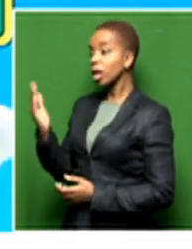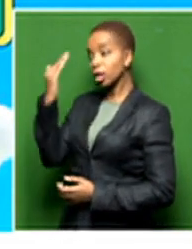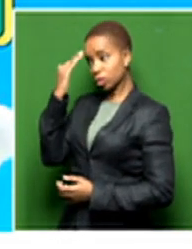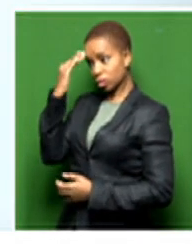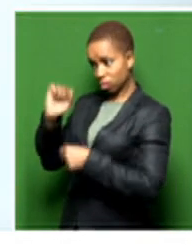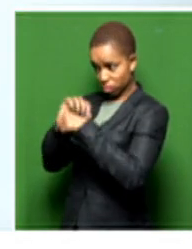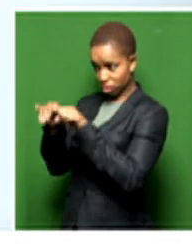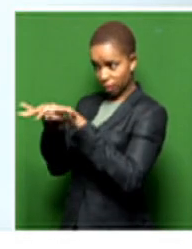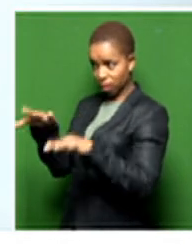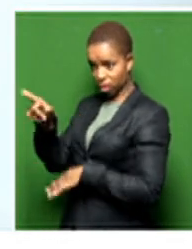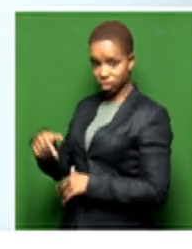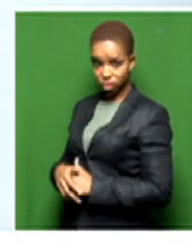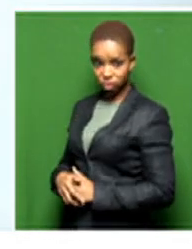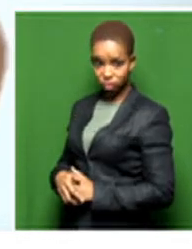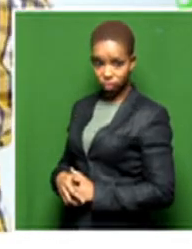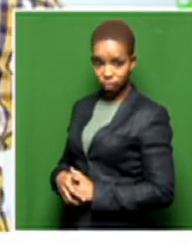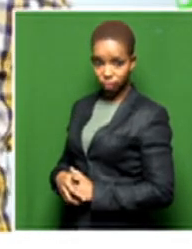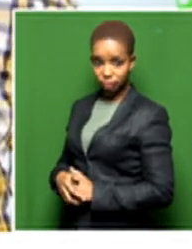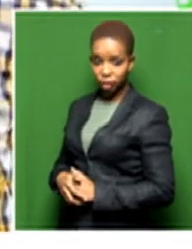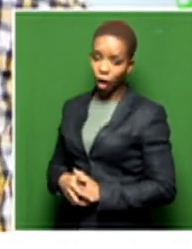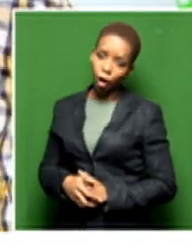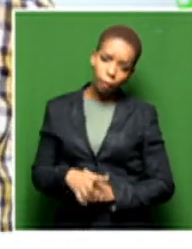Do you know what coronavirus is, Elmo?